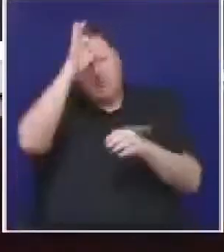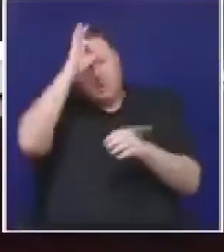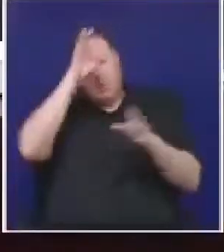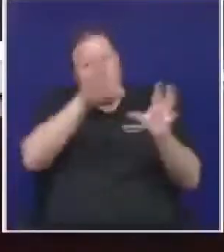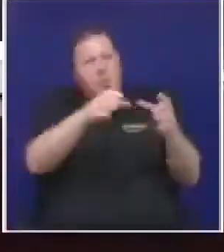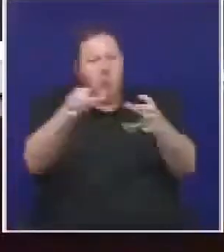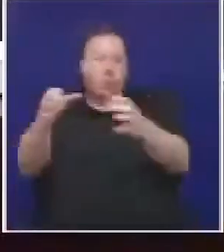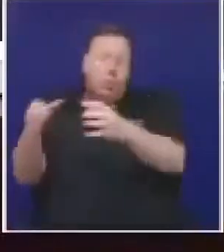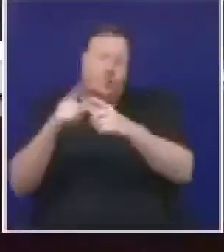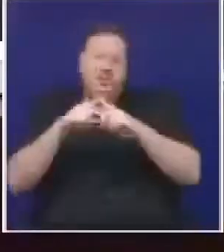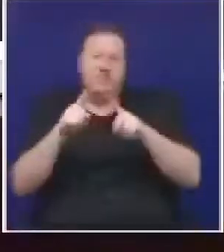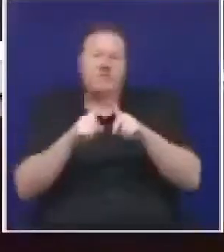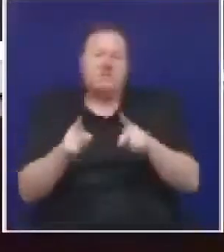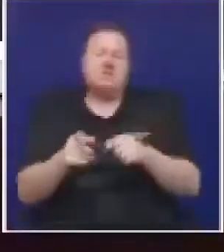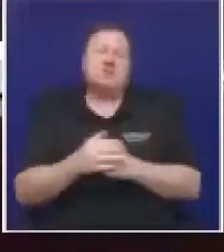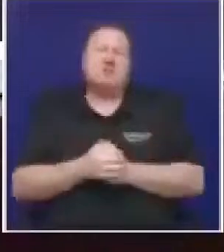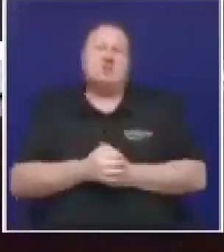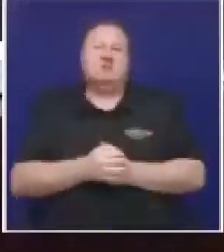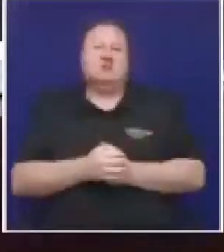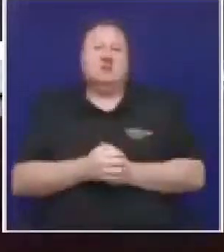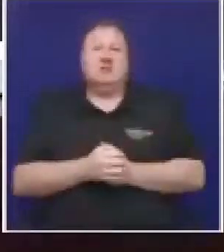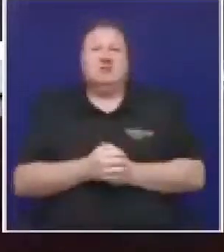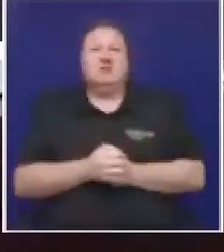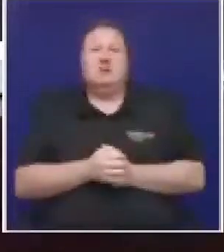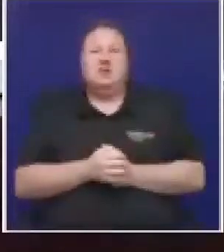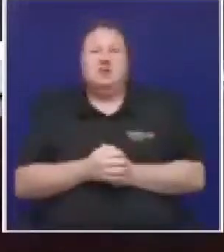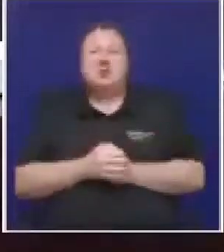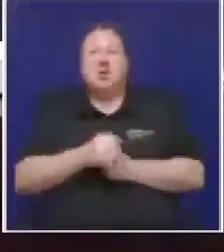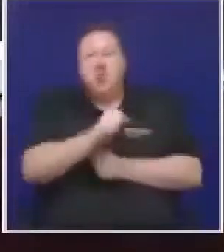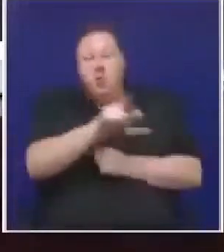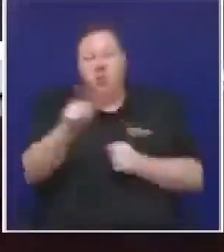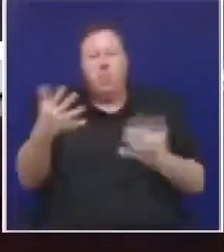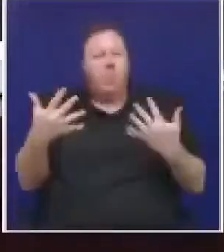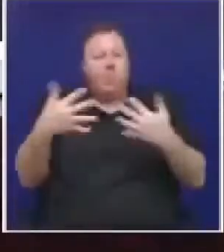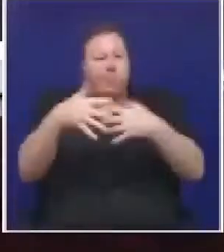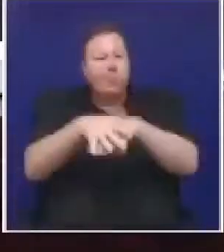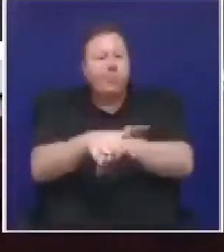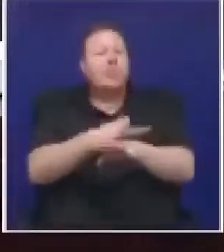that we're now getting them to work together.